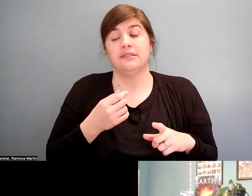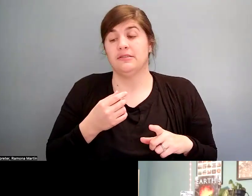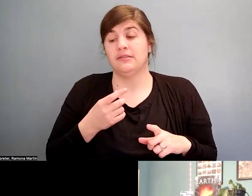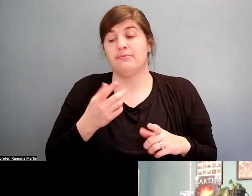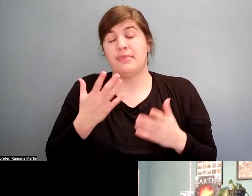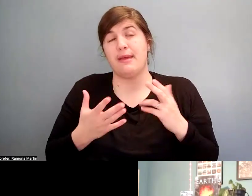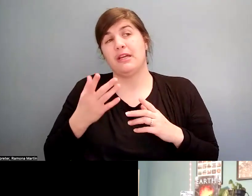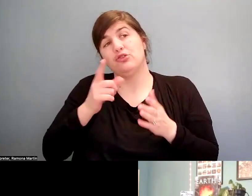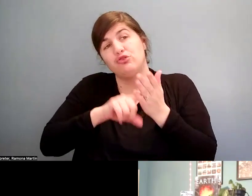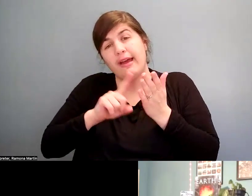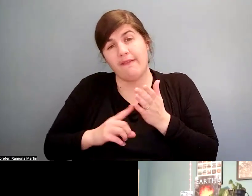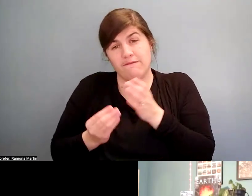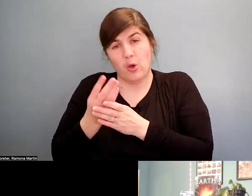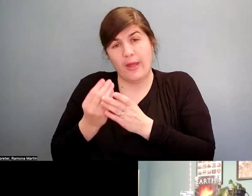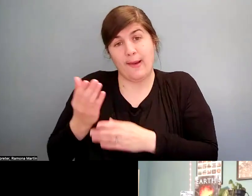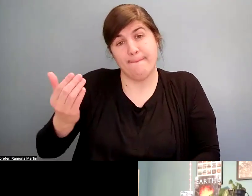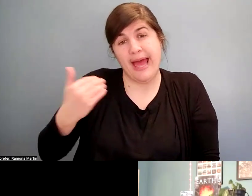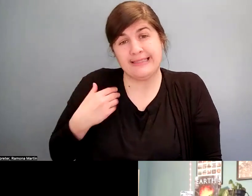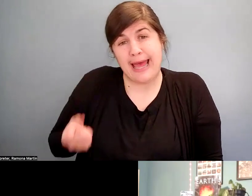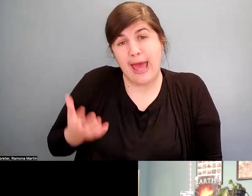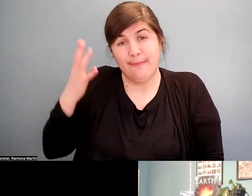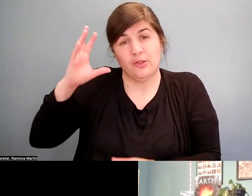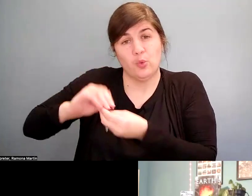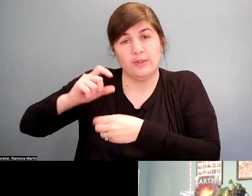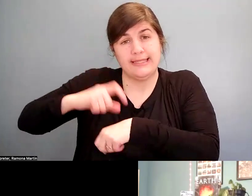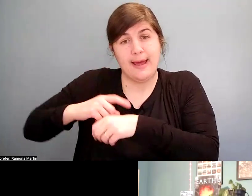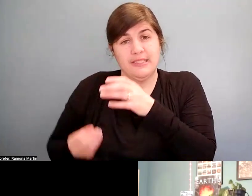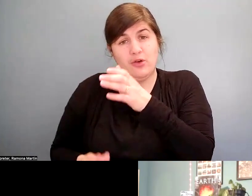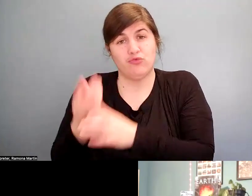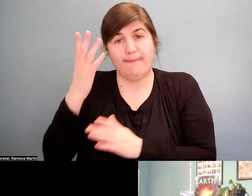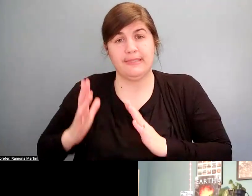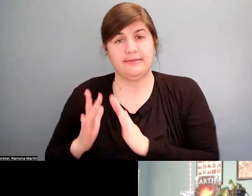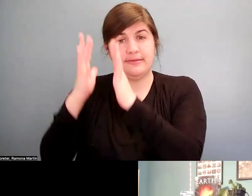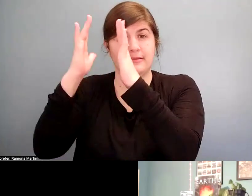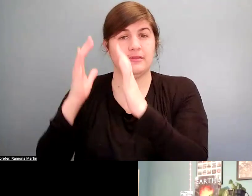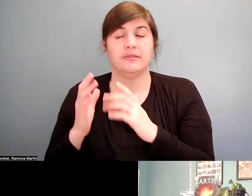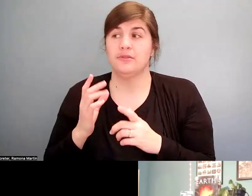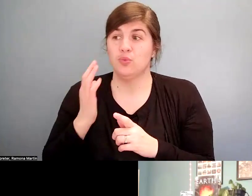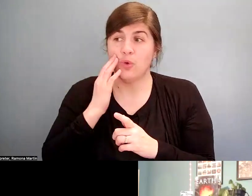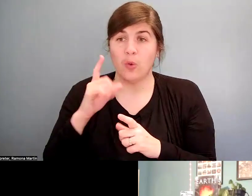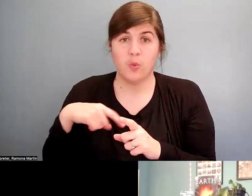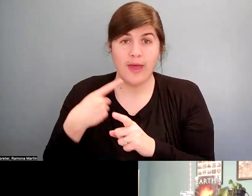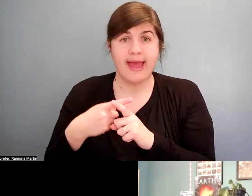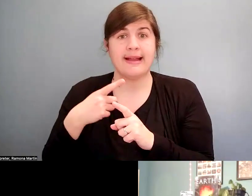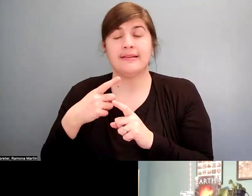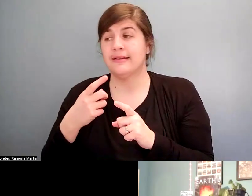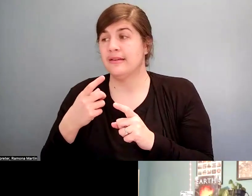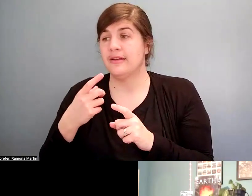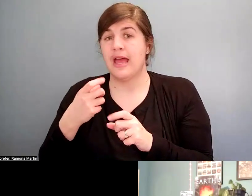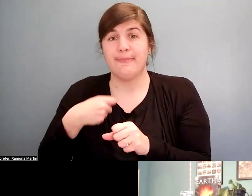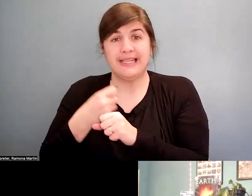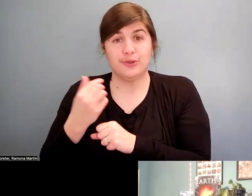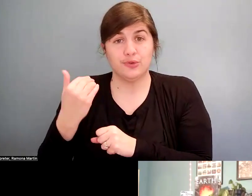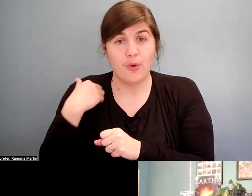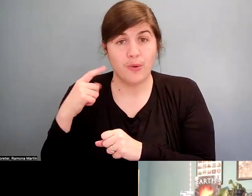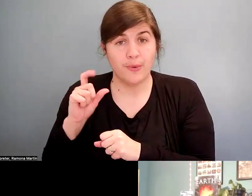see how many times it's erupted in the past. So if Hmm. you have an idea of what year or how far back in time those volcanoes have erupted, say